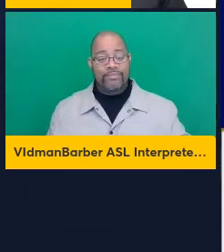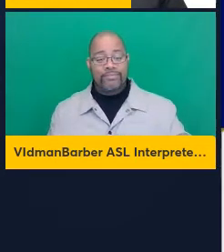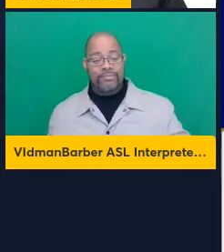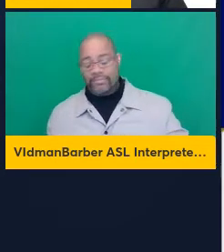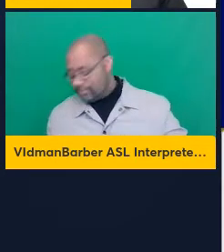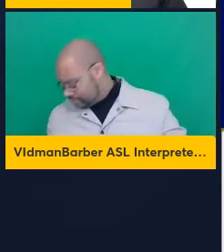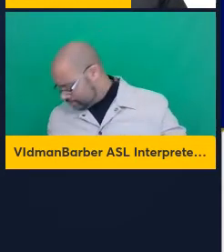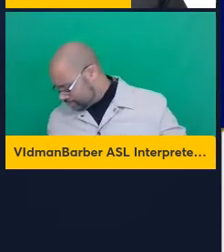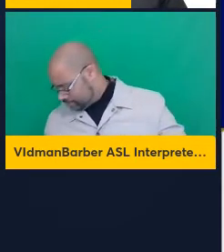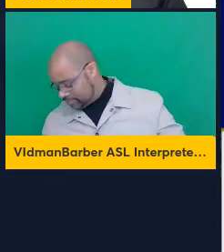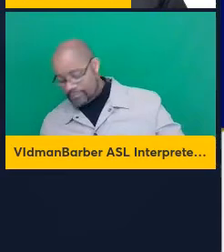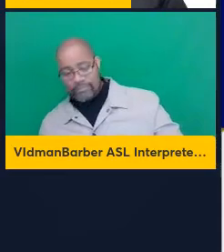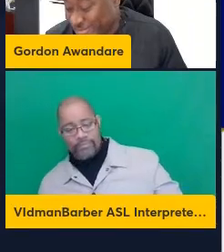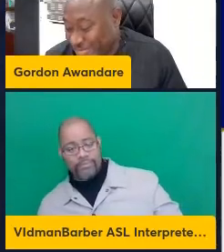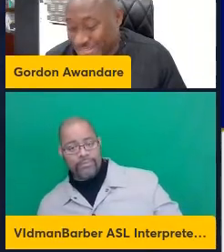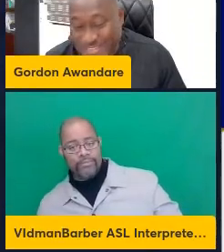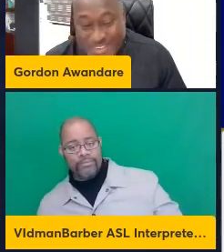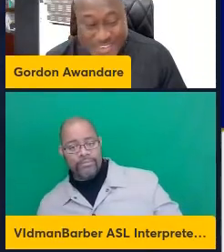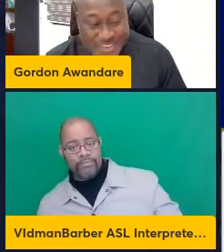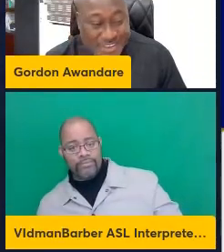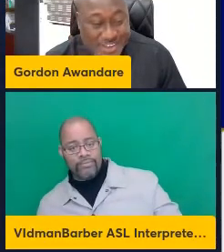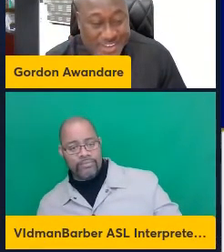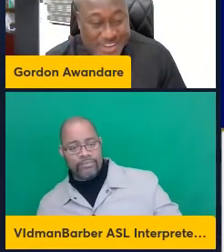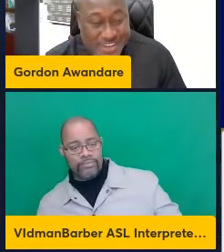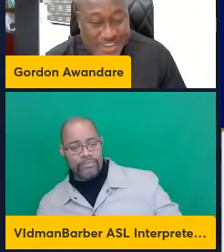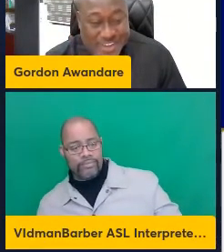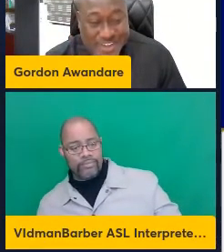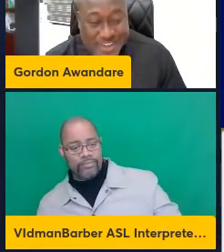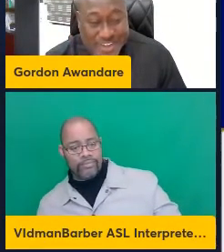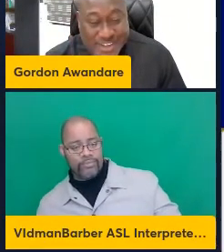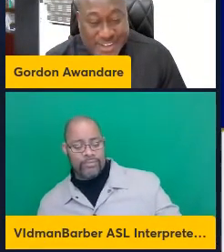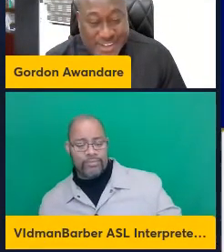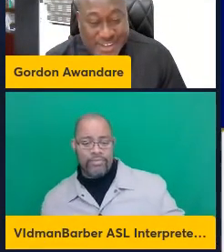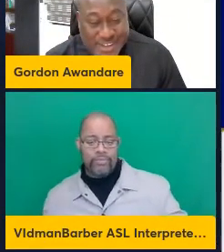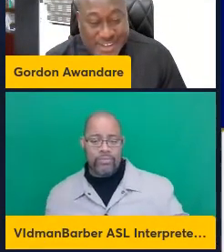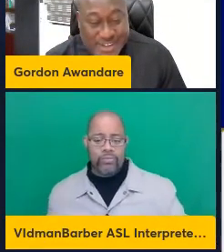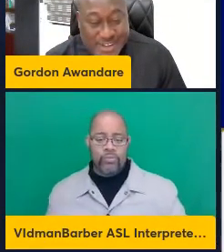Elaine, can you confirm if you can see? Can see you.